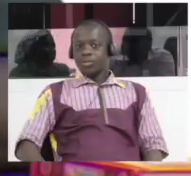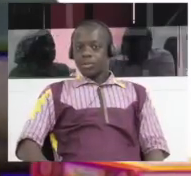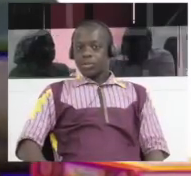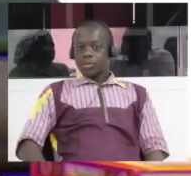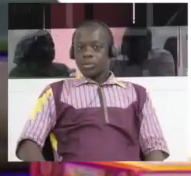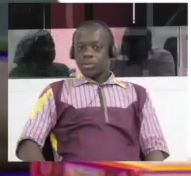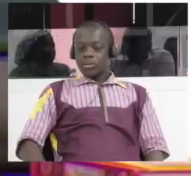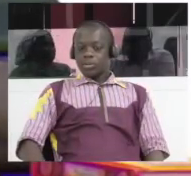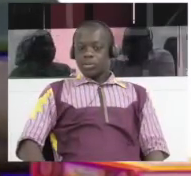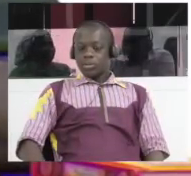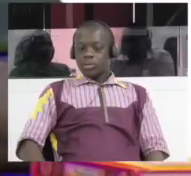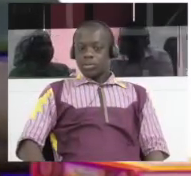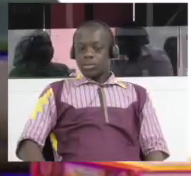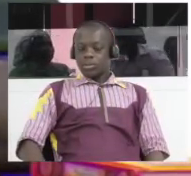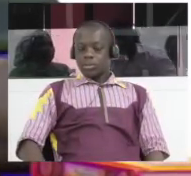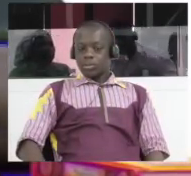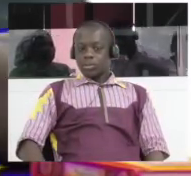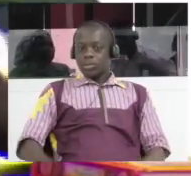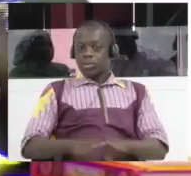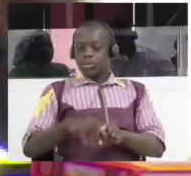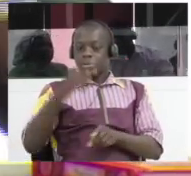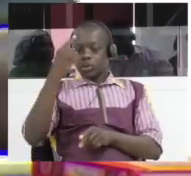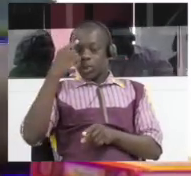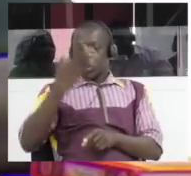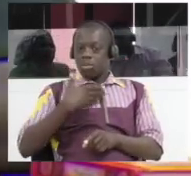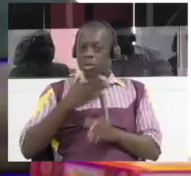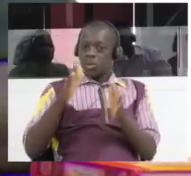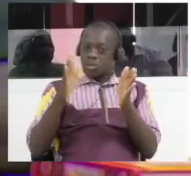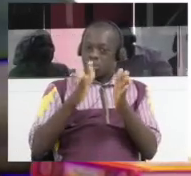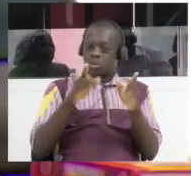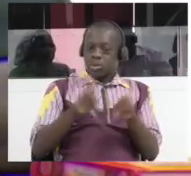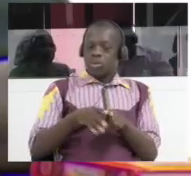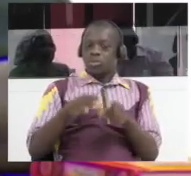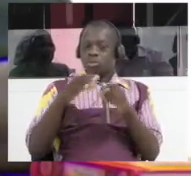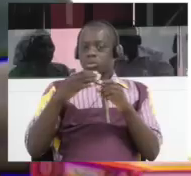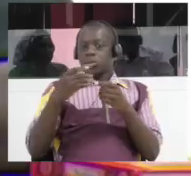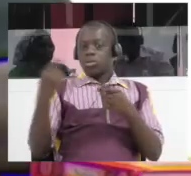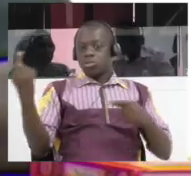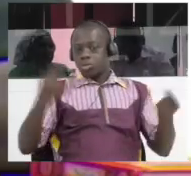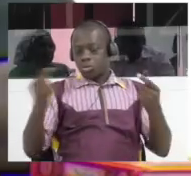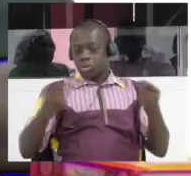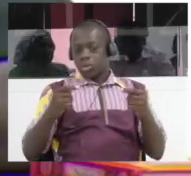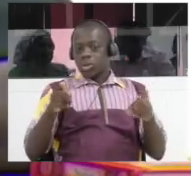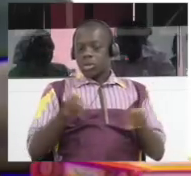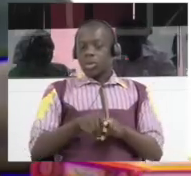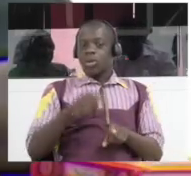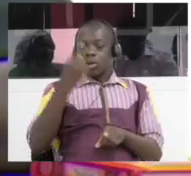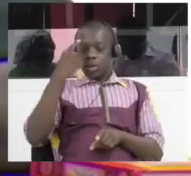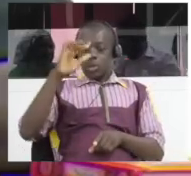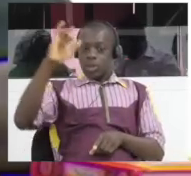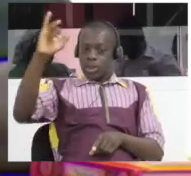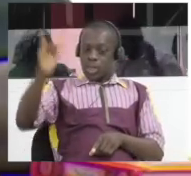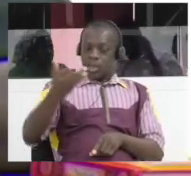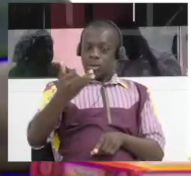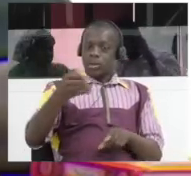then we there was a little bit of chaos, and then eventually we asserted that Well,